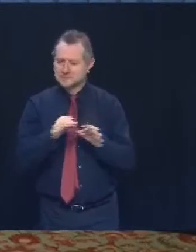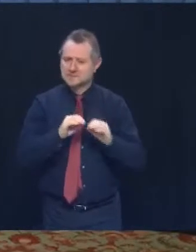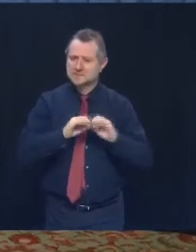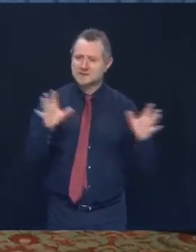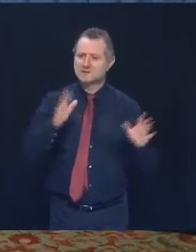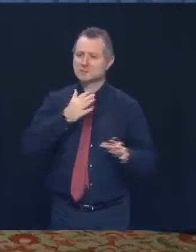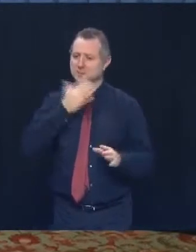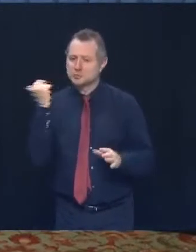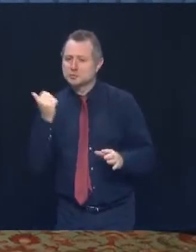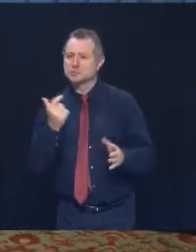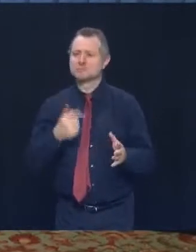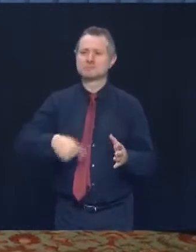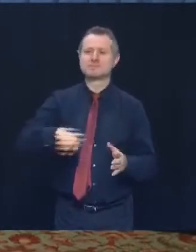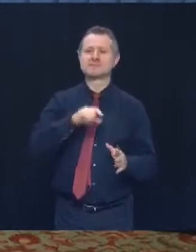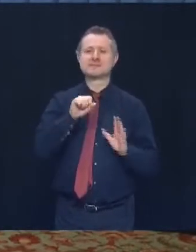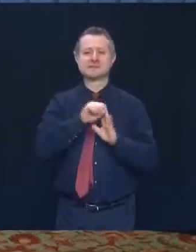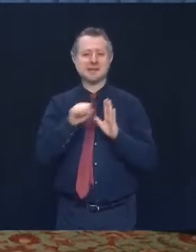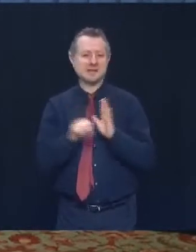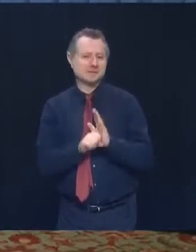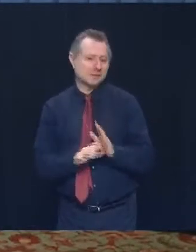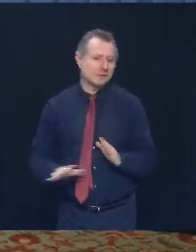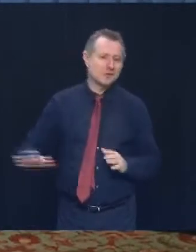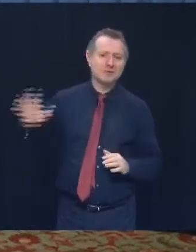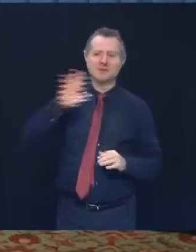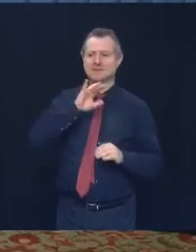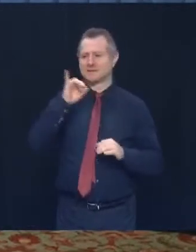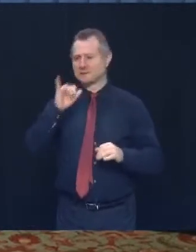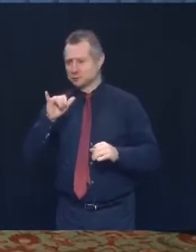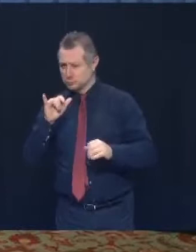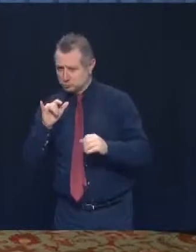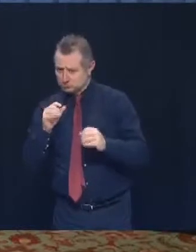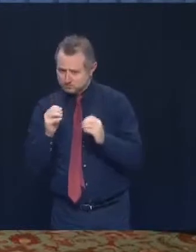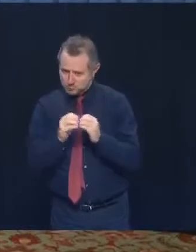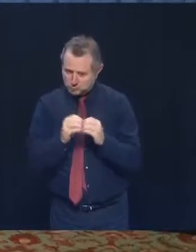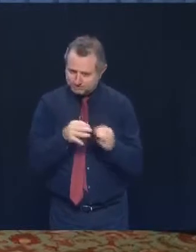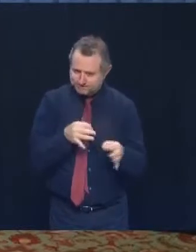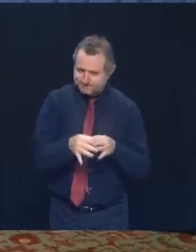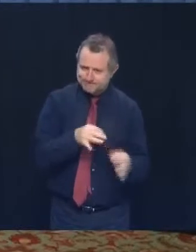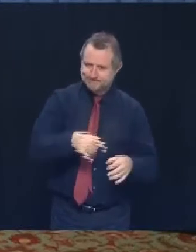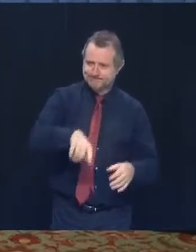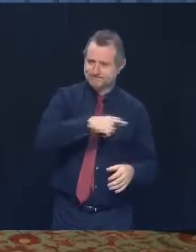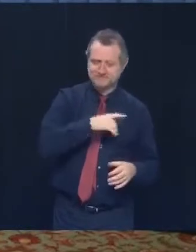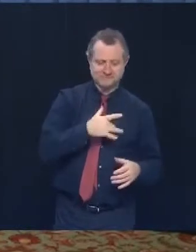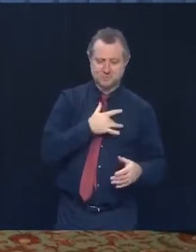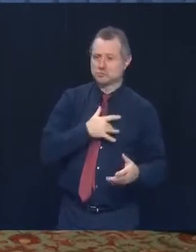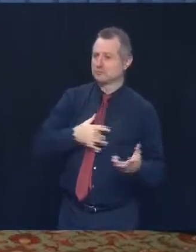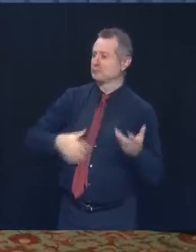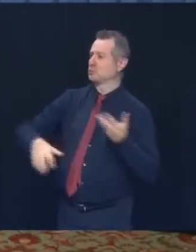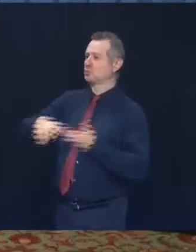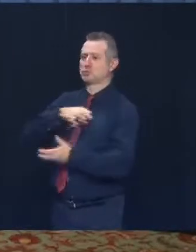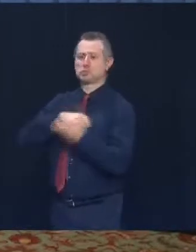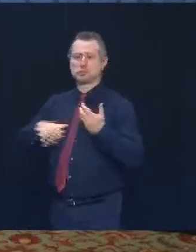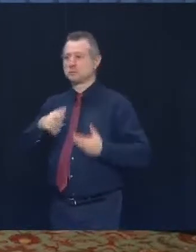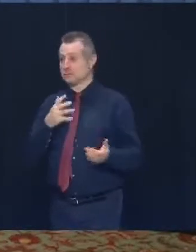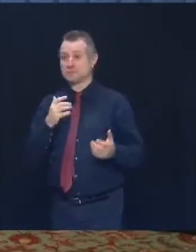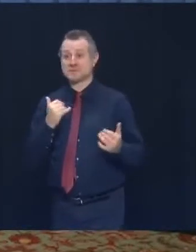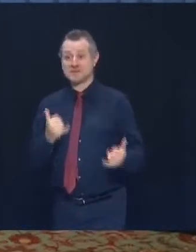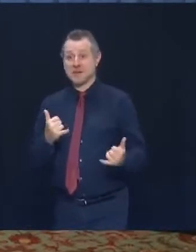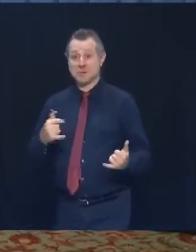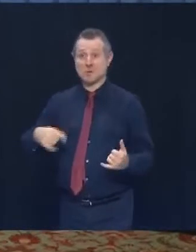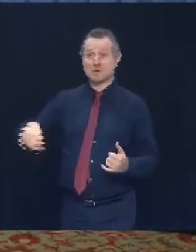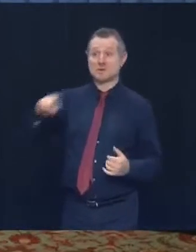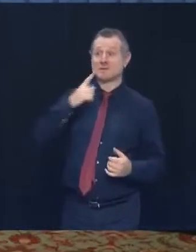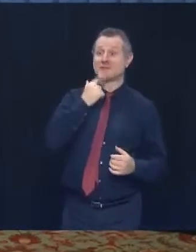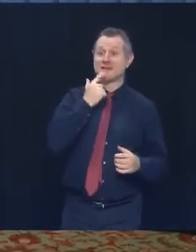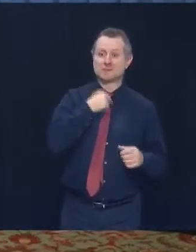should have been done on the state and the city's end? I know there's a lot of confusion leading up to the containment zones, and also now that you have a slimming down of these zones, what else